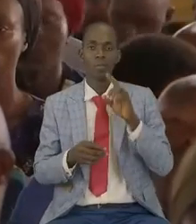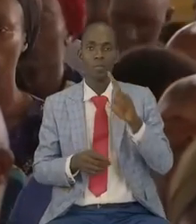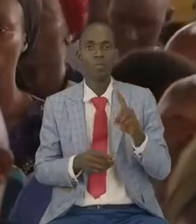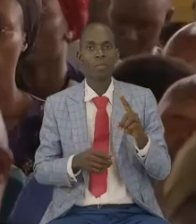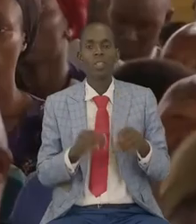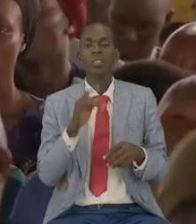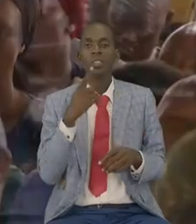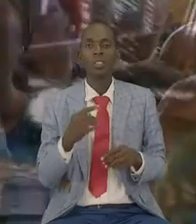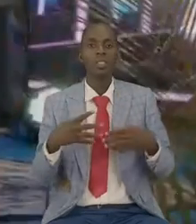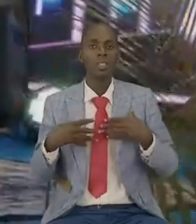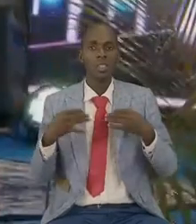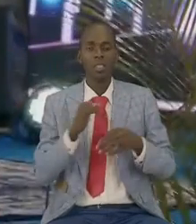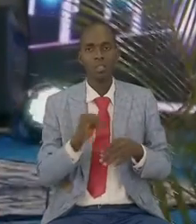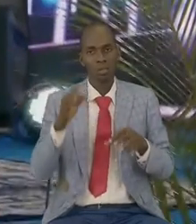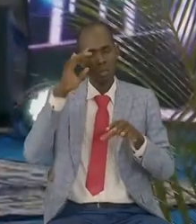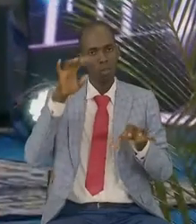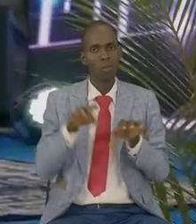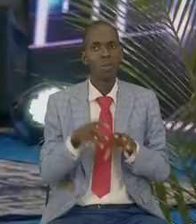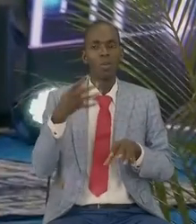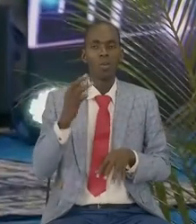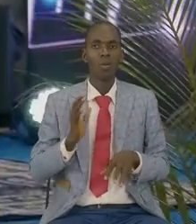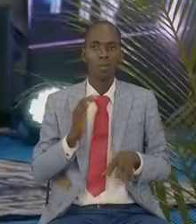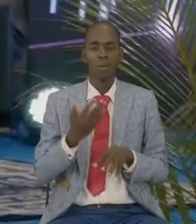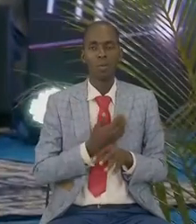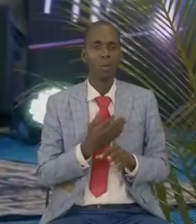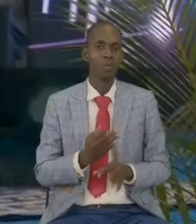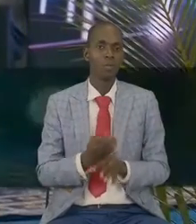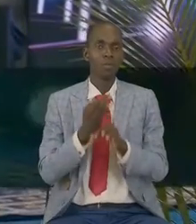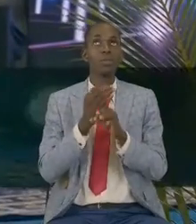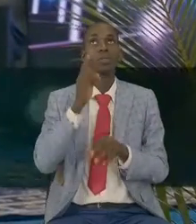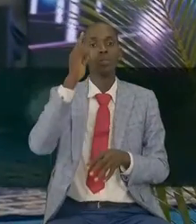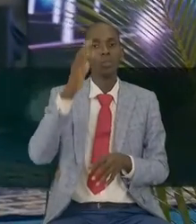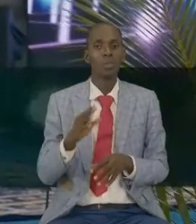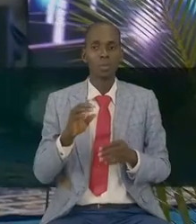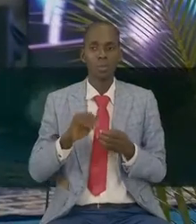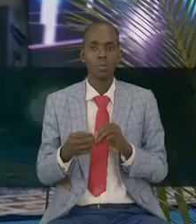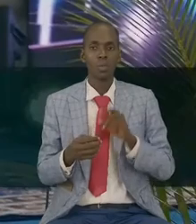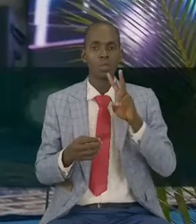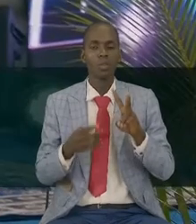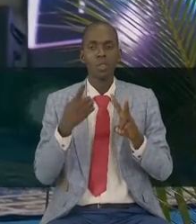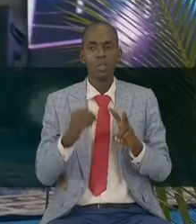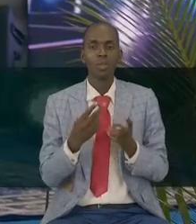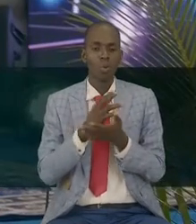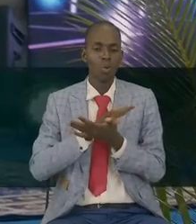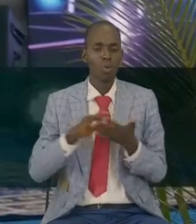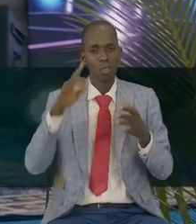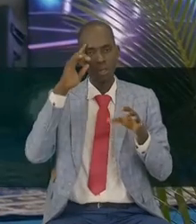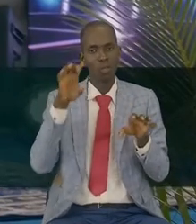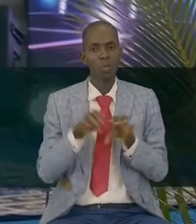the healing covenant of our faithful God. Number two is the holy covenant of